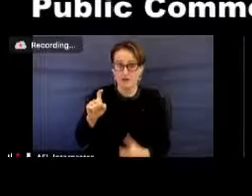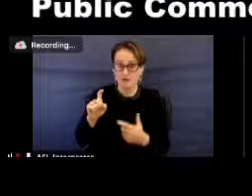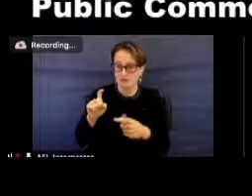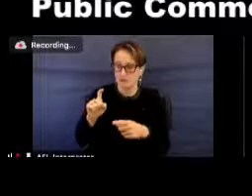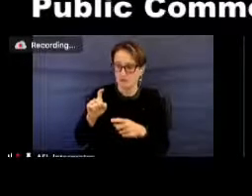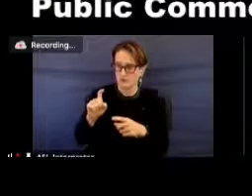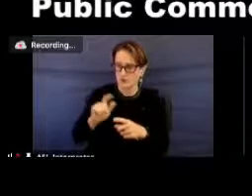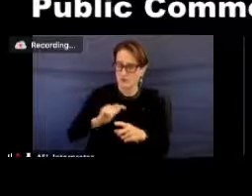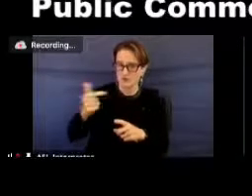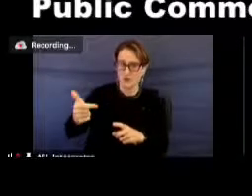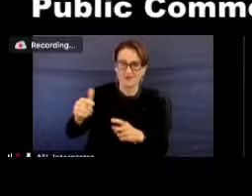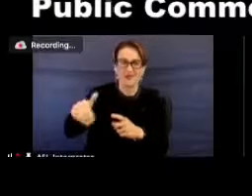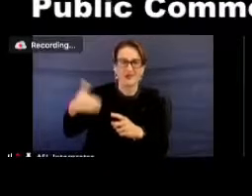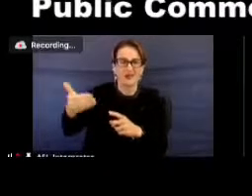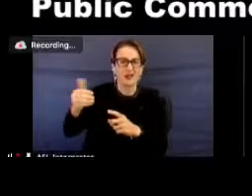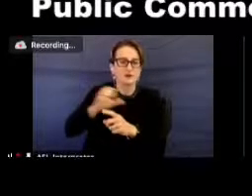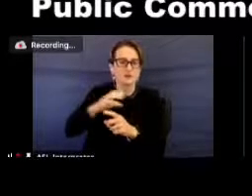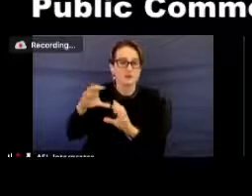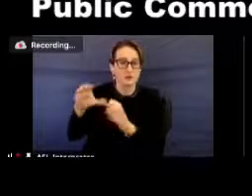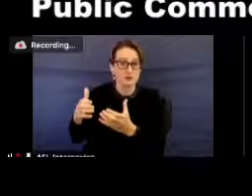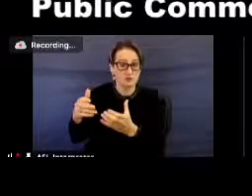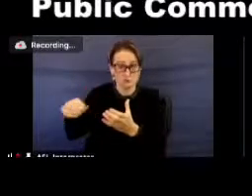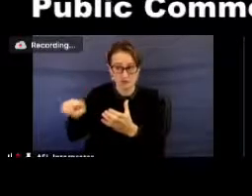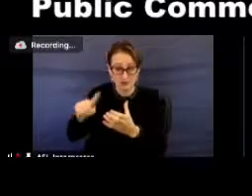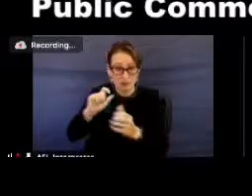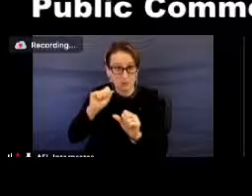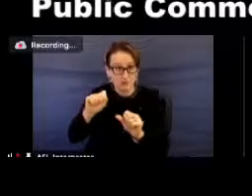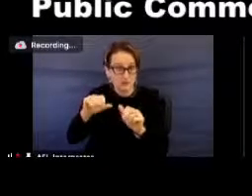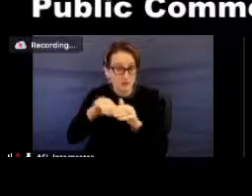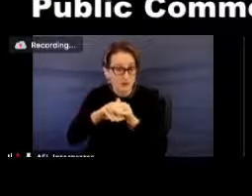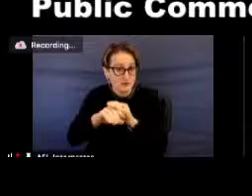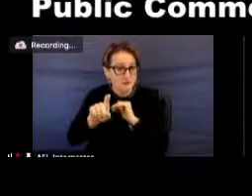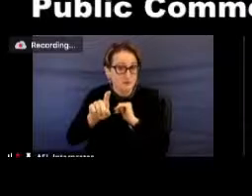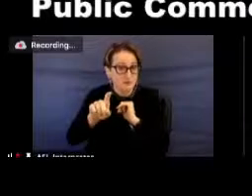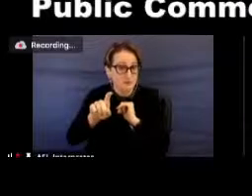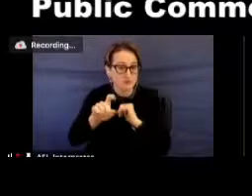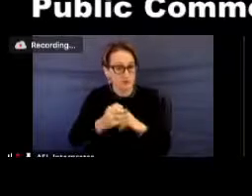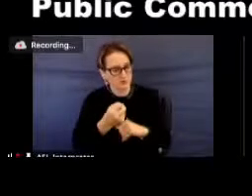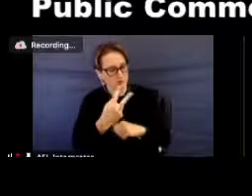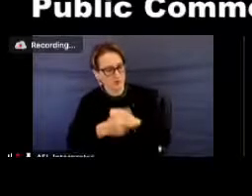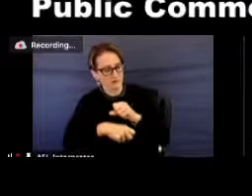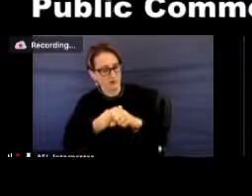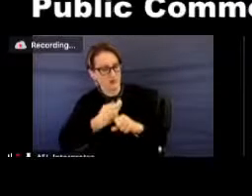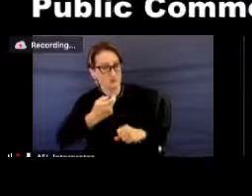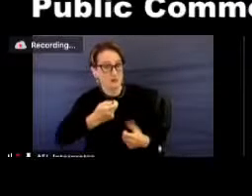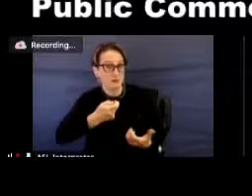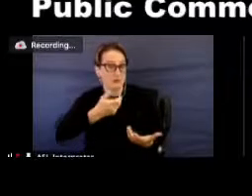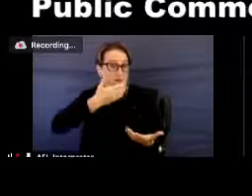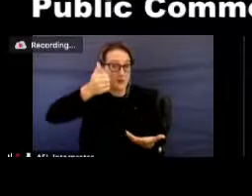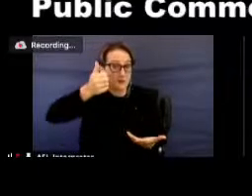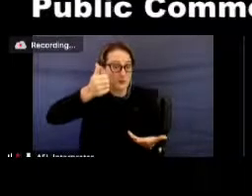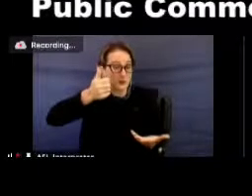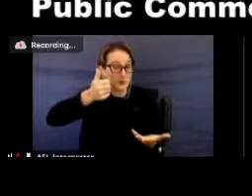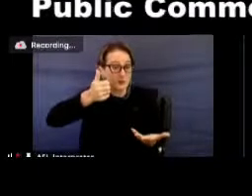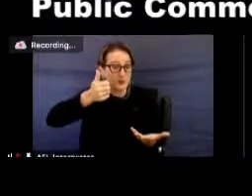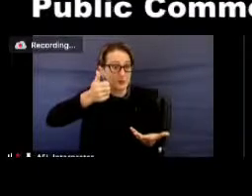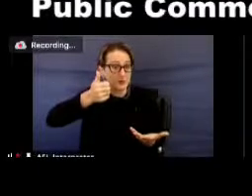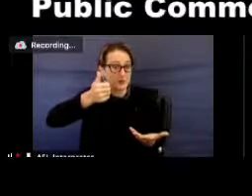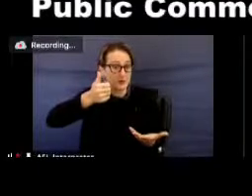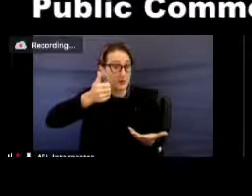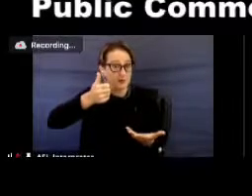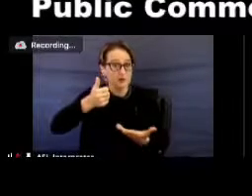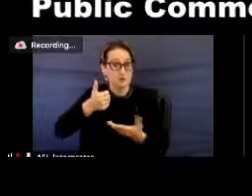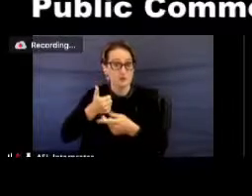to have access? Because, I mean, would 12 years maybe make more sense to get them well past their